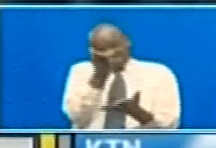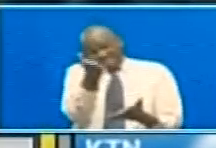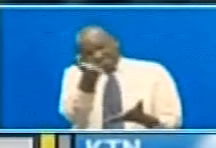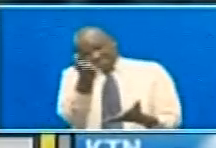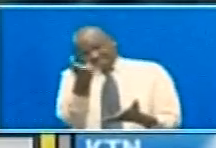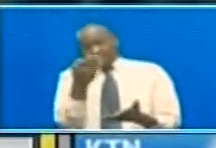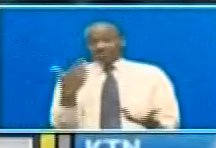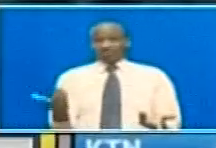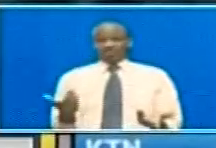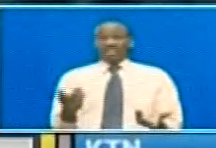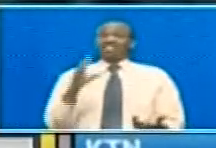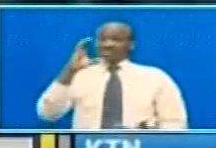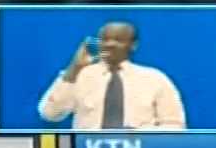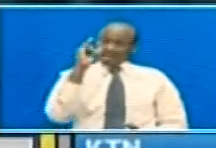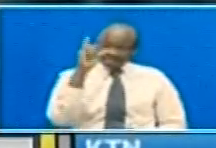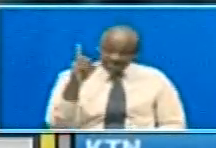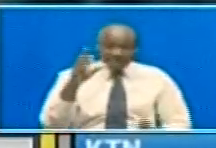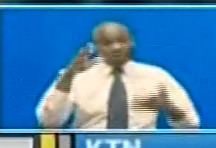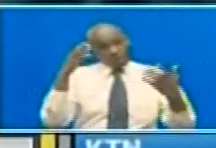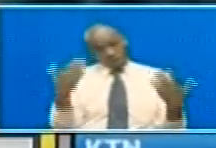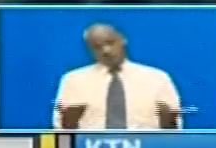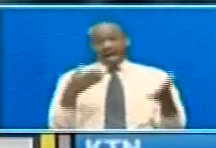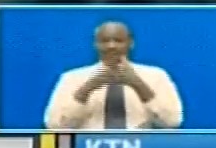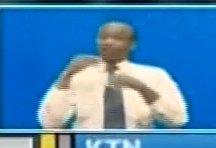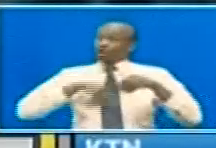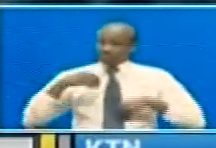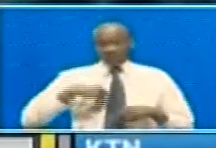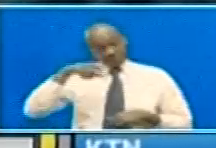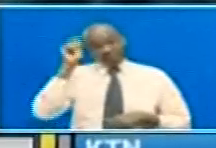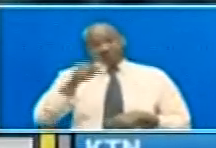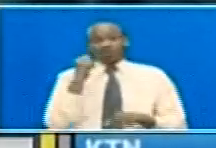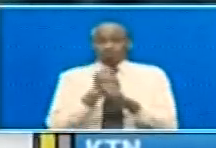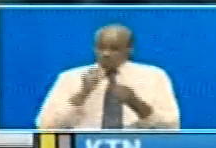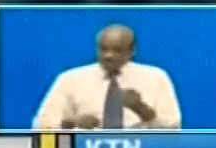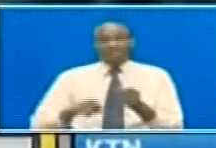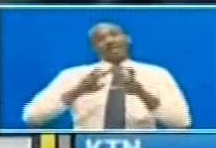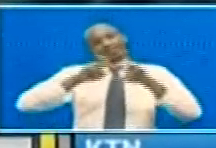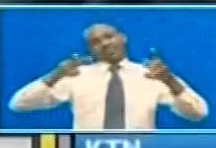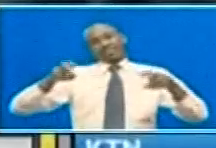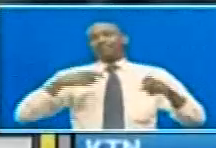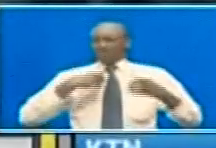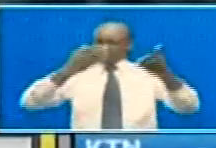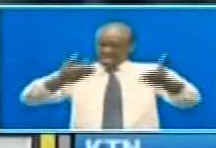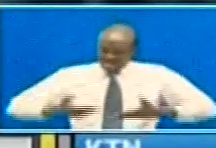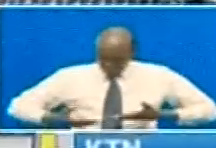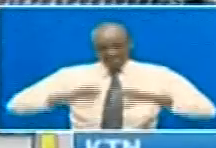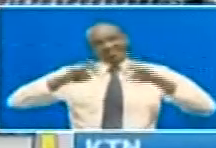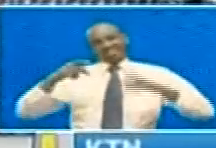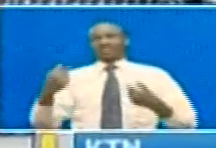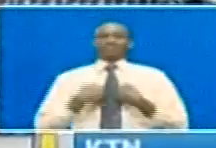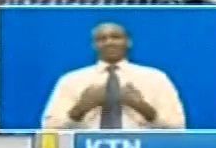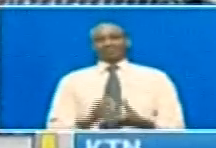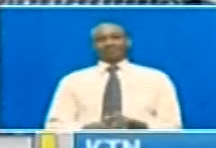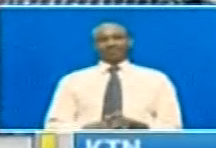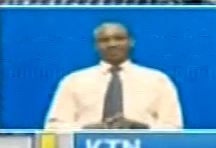recommendations, the CID or the anti-corruption is supposed to investigate, and I welcome them to do that.